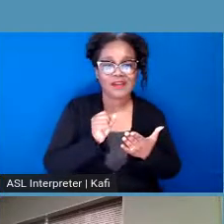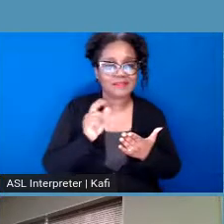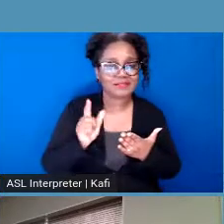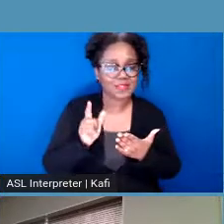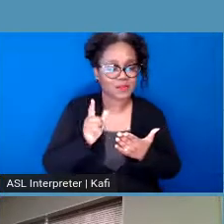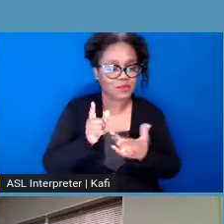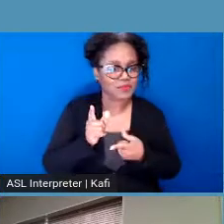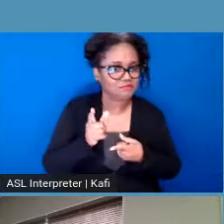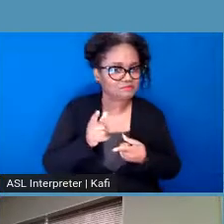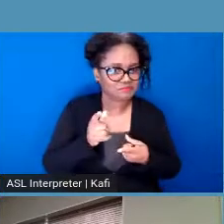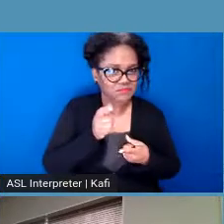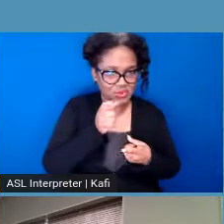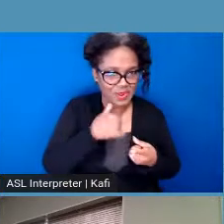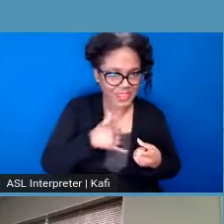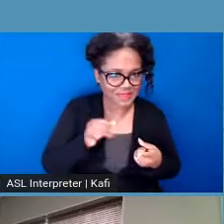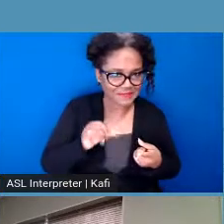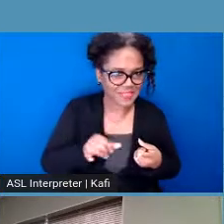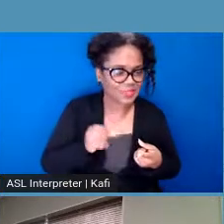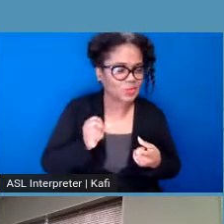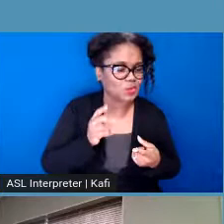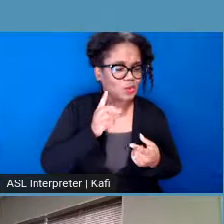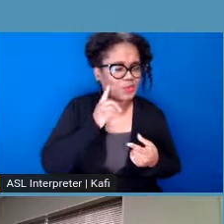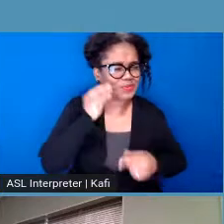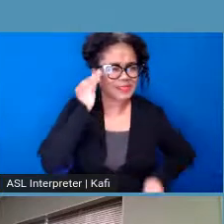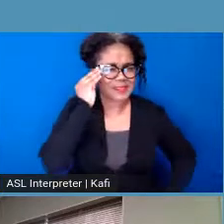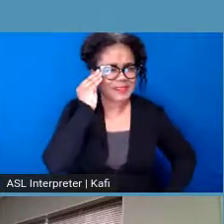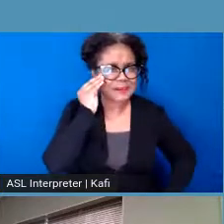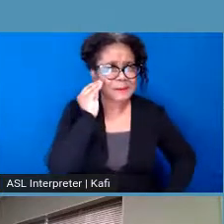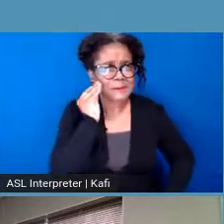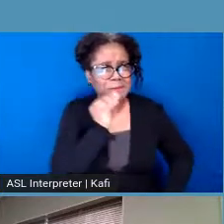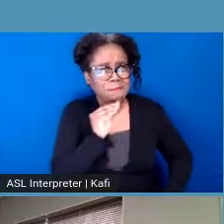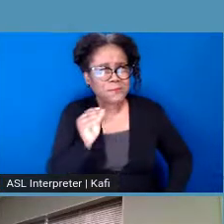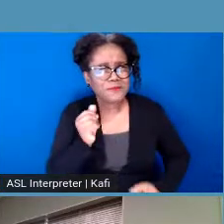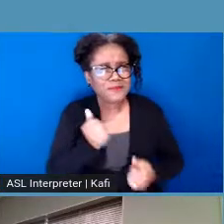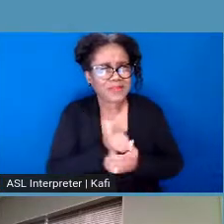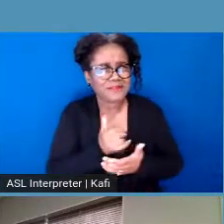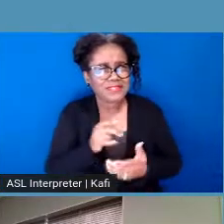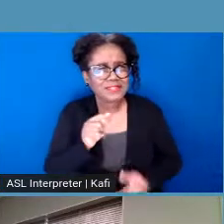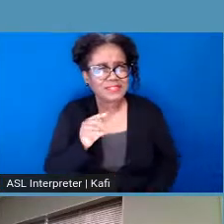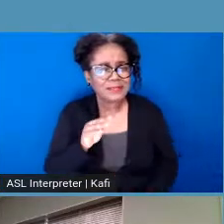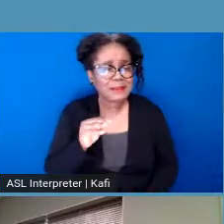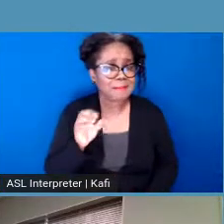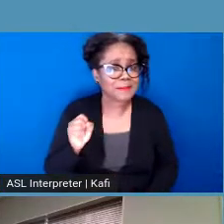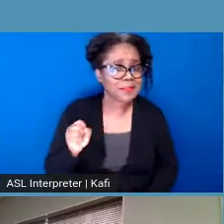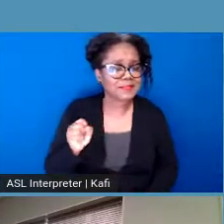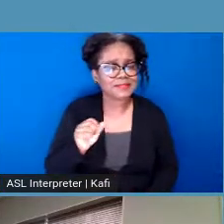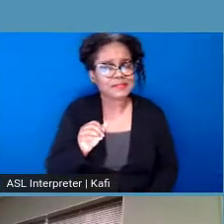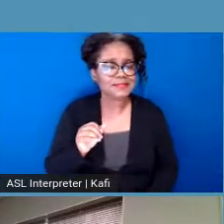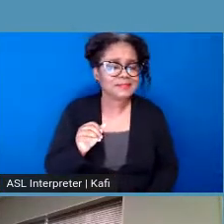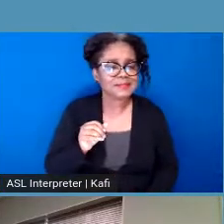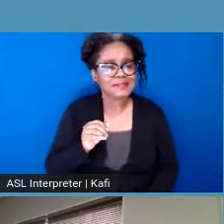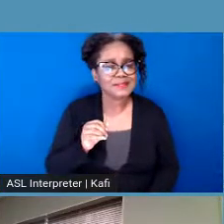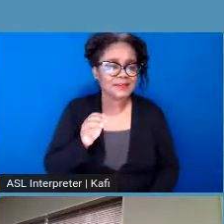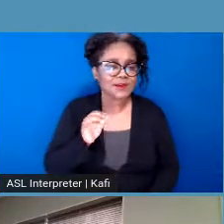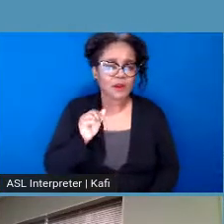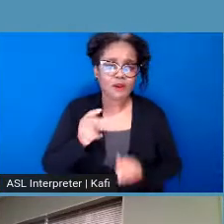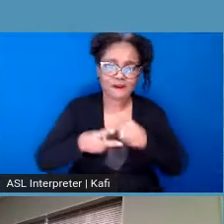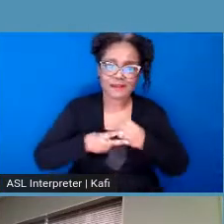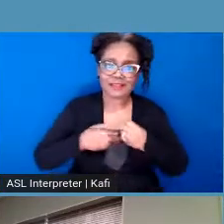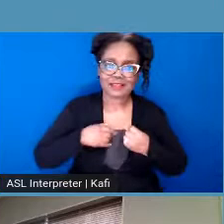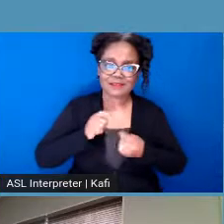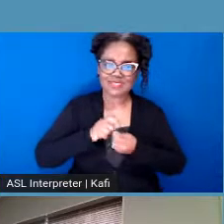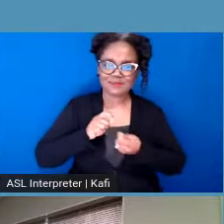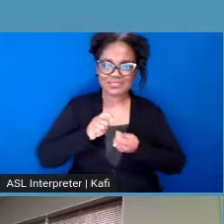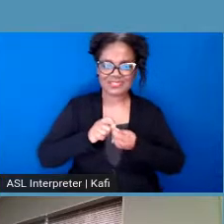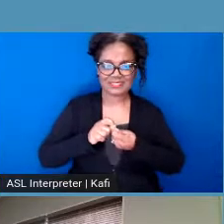move everything into TMS? Do we keep, archives have their own specific formatting for cataloging and finding aids,